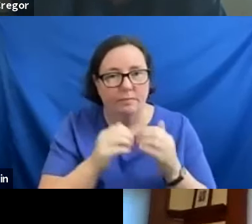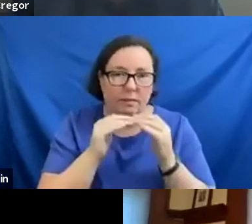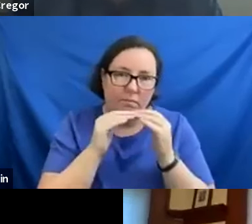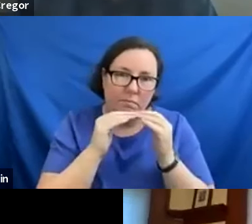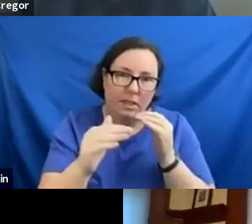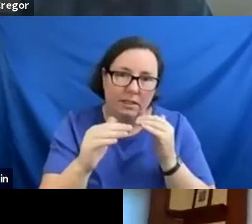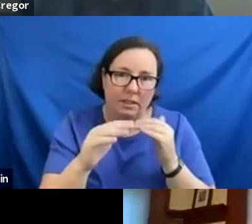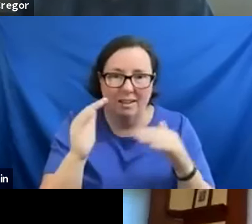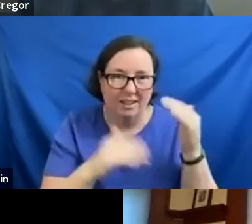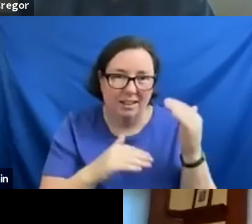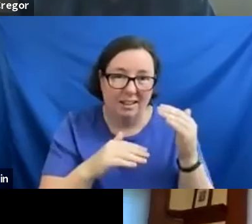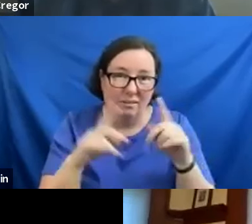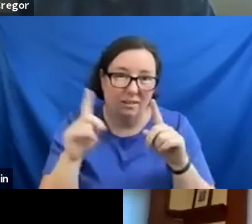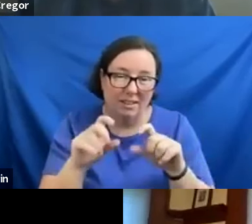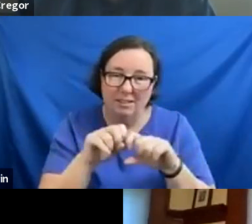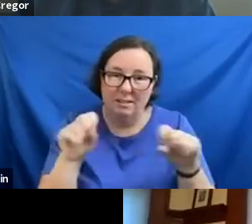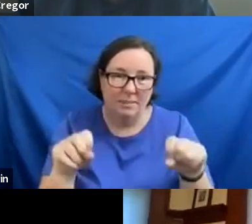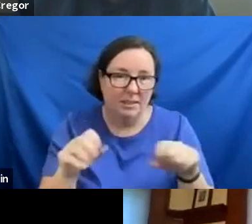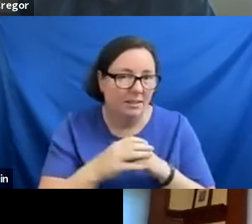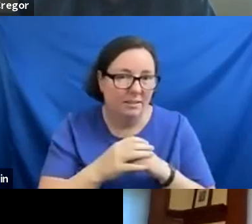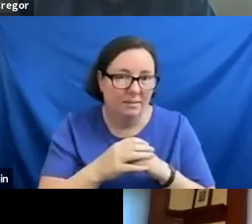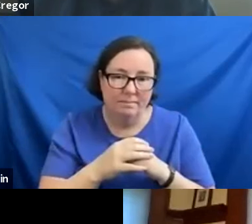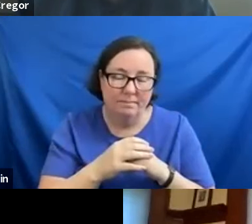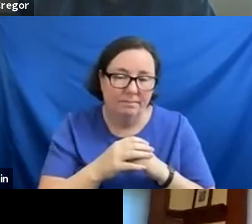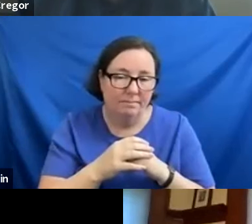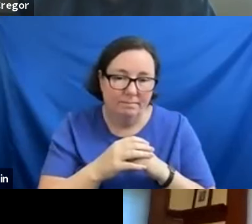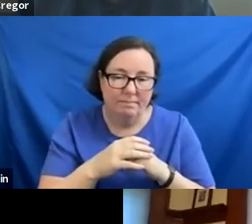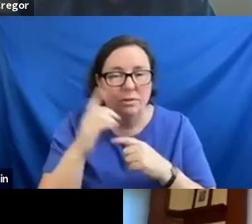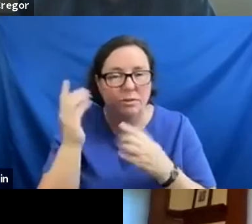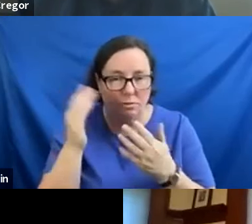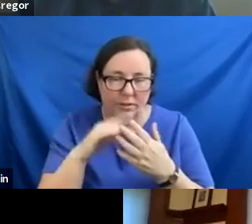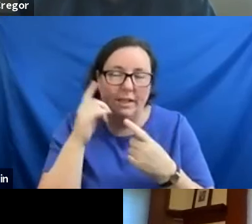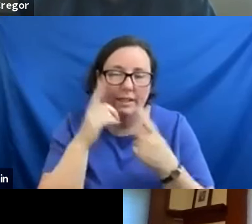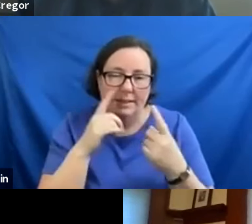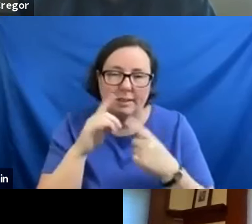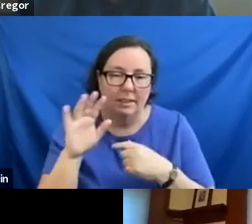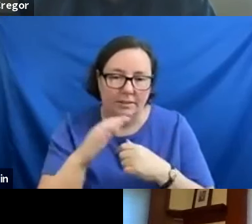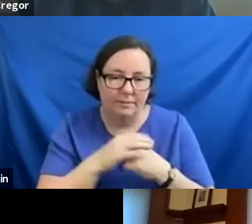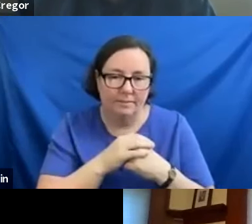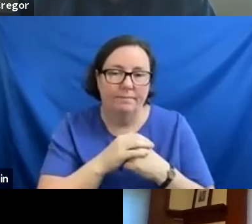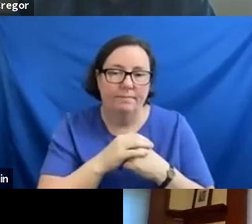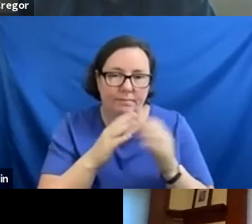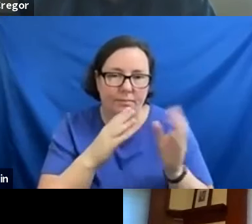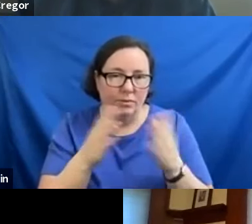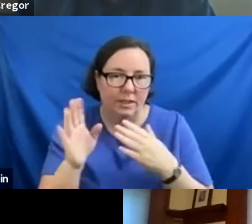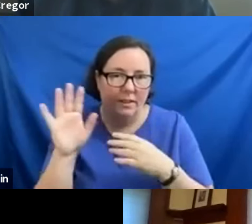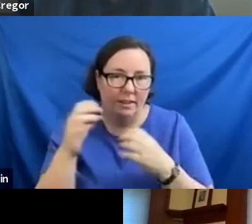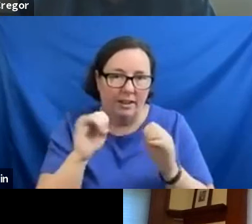maintaining an inequitable exam system to reconsider redirecting